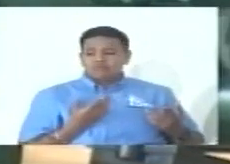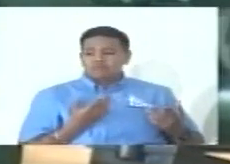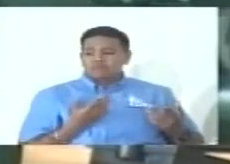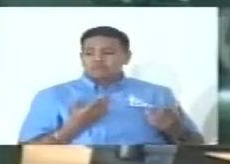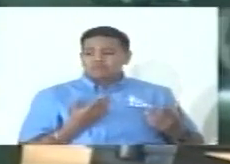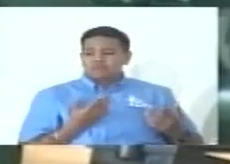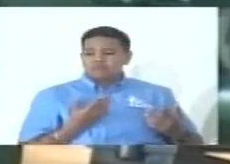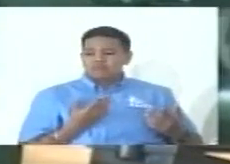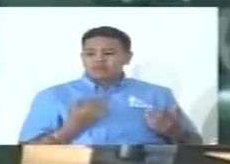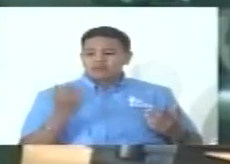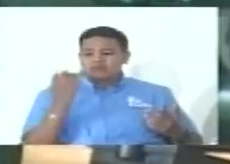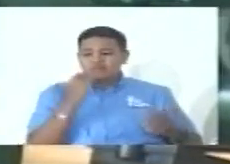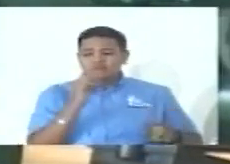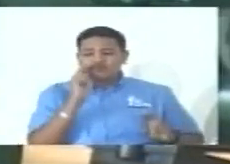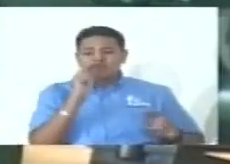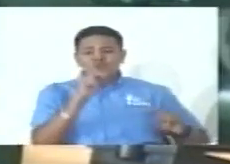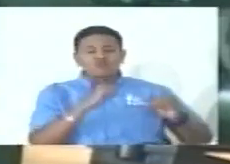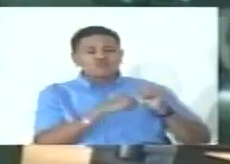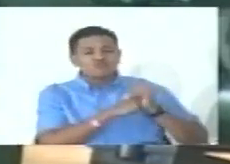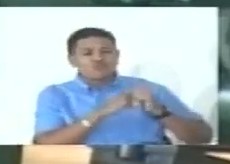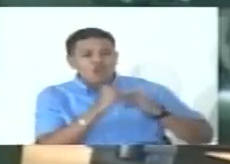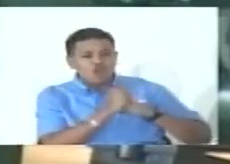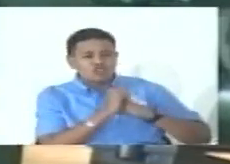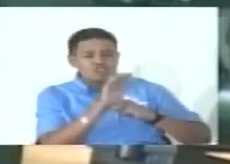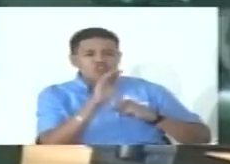if you look at the structure and the